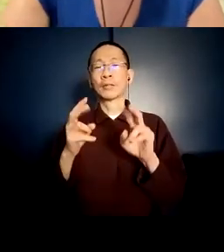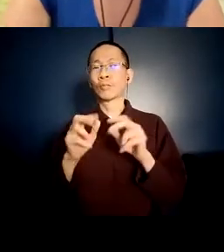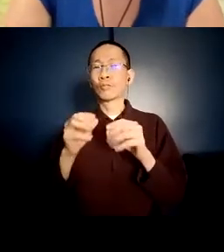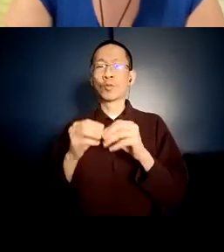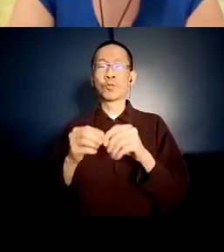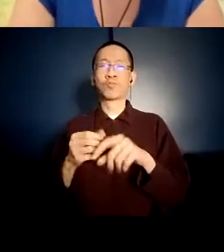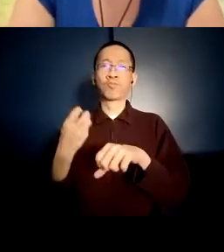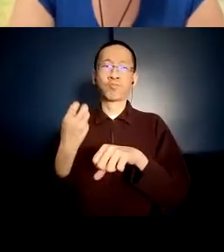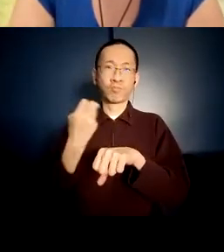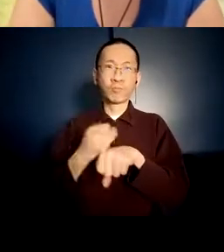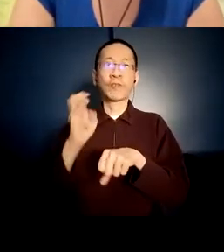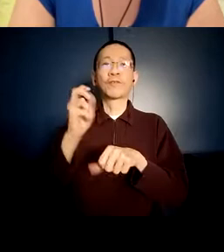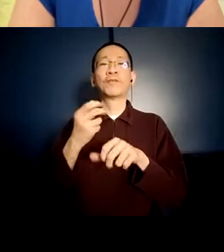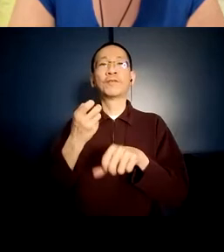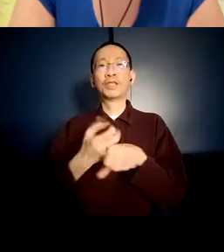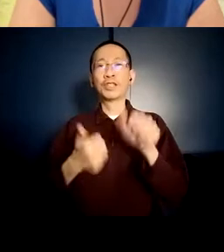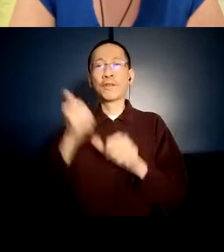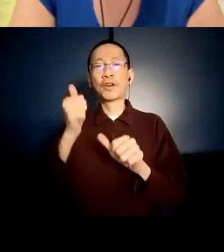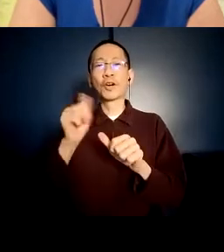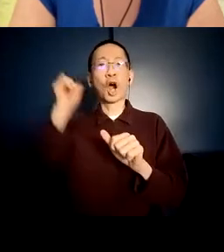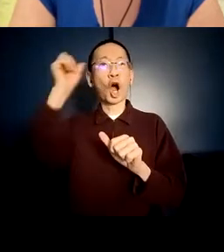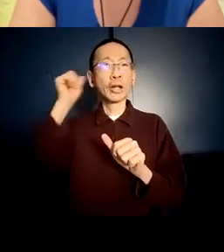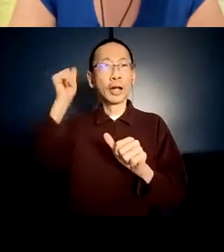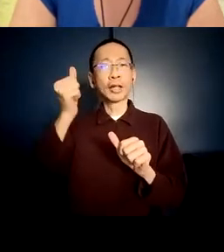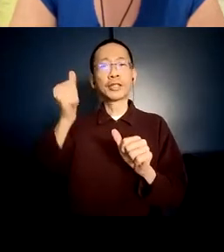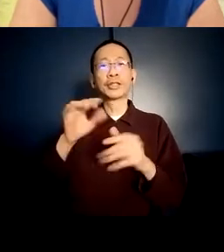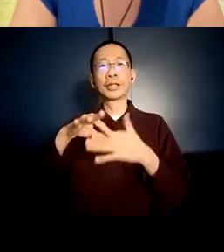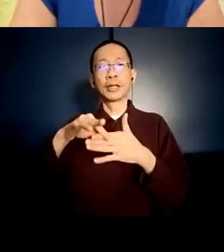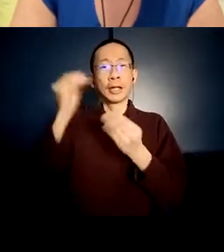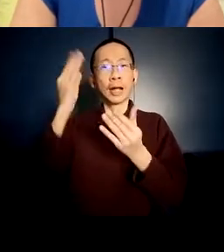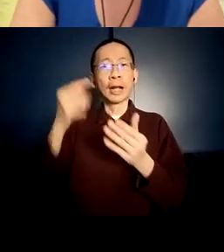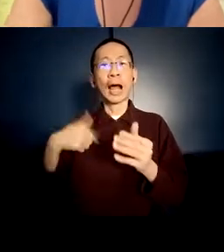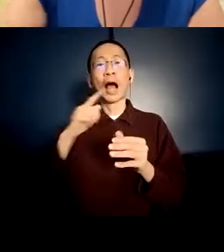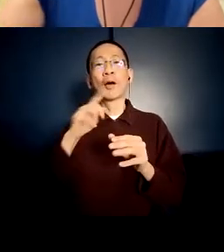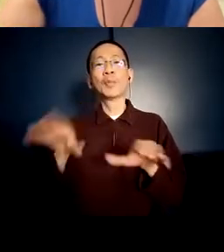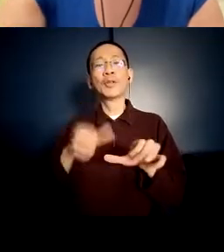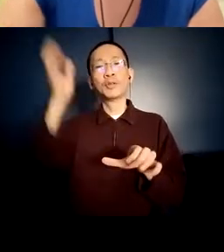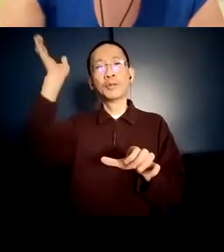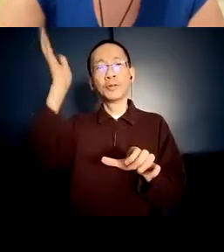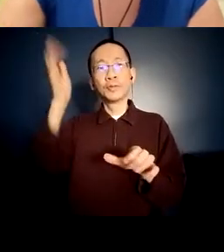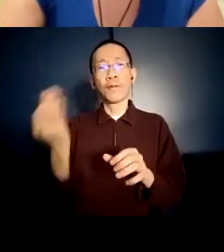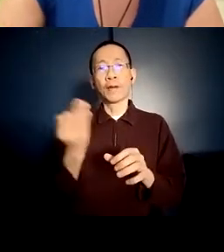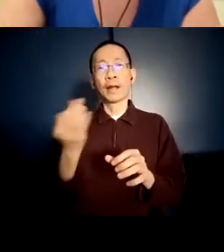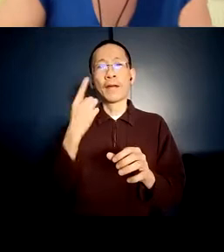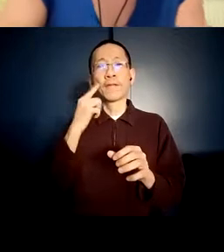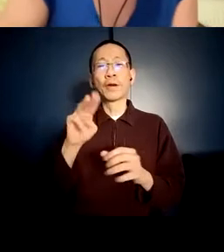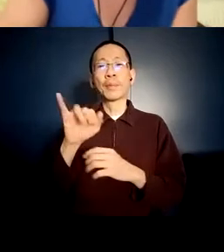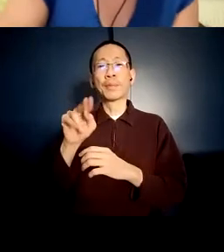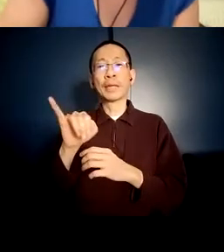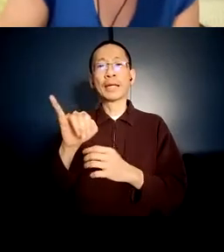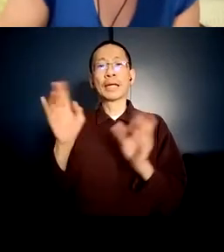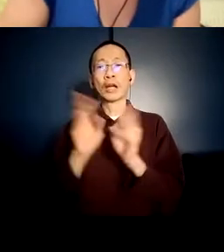content, I'm actually going to be giving a presentation on Friday at the Language First mini conference for school-based speech